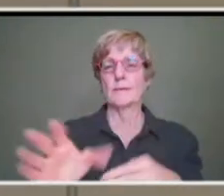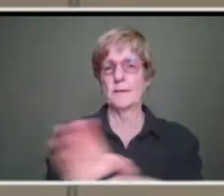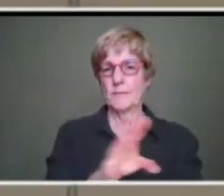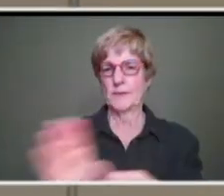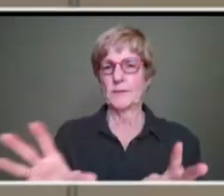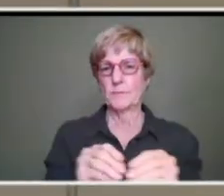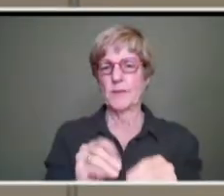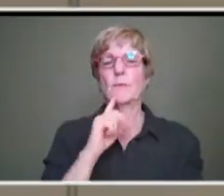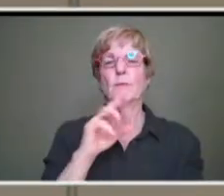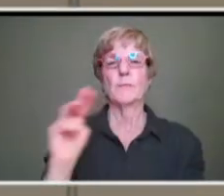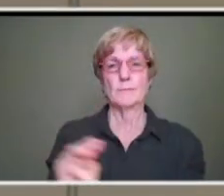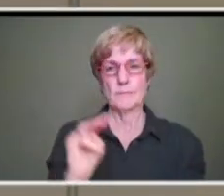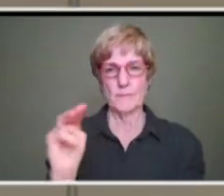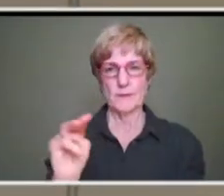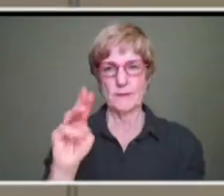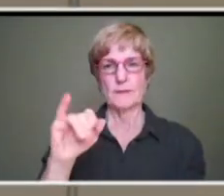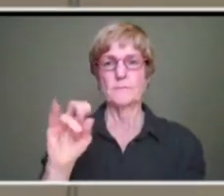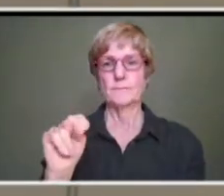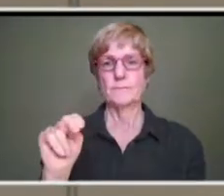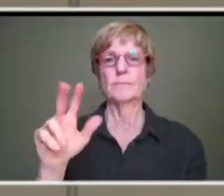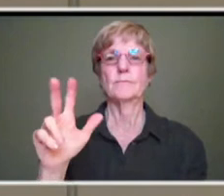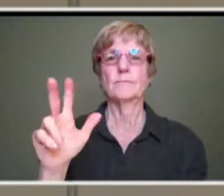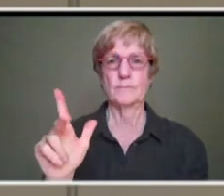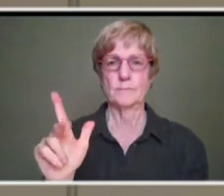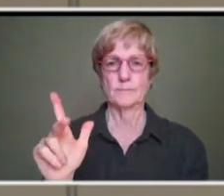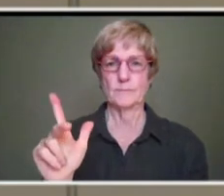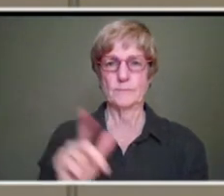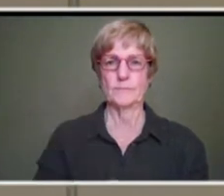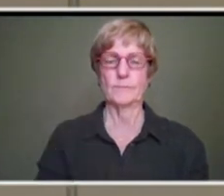would be Monday uh January 23rd